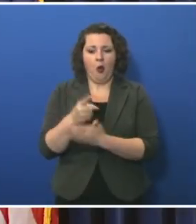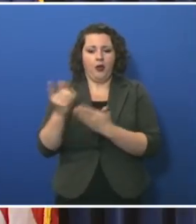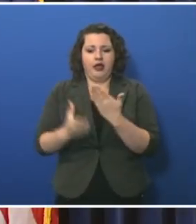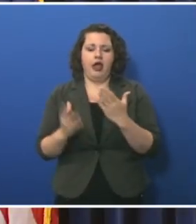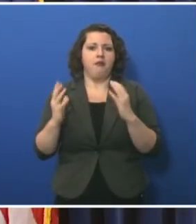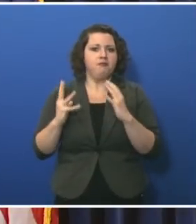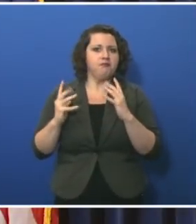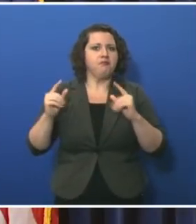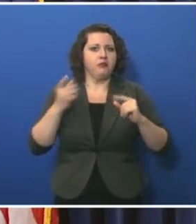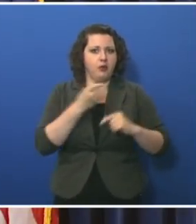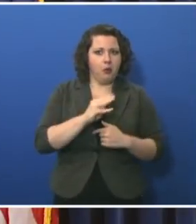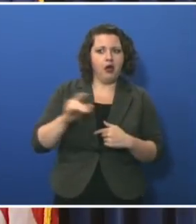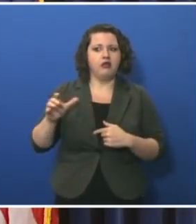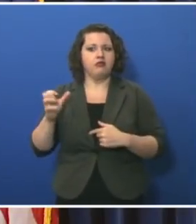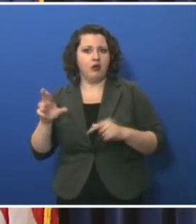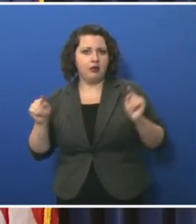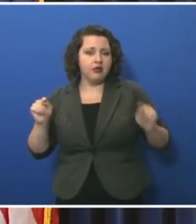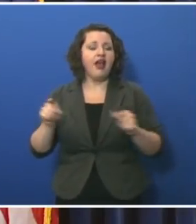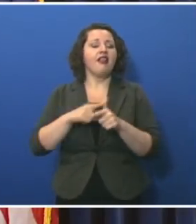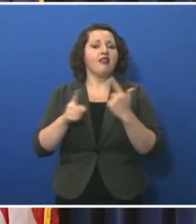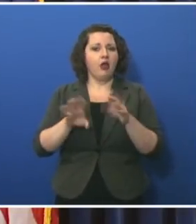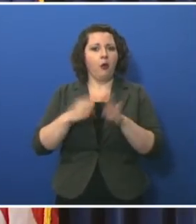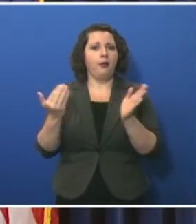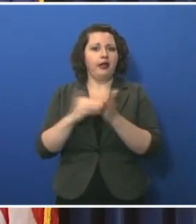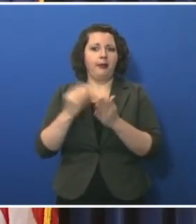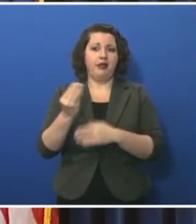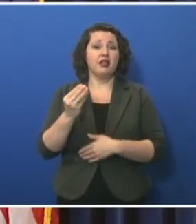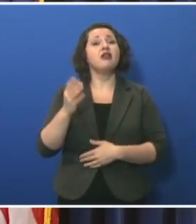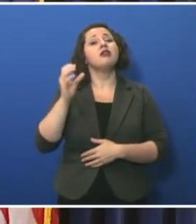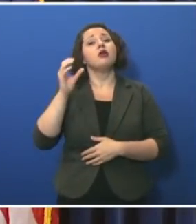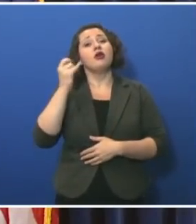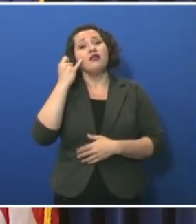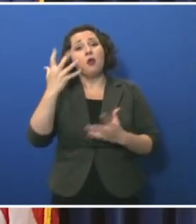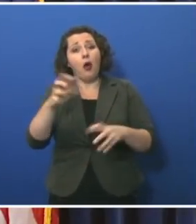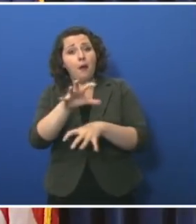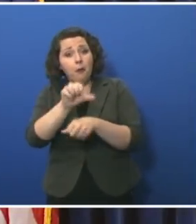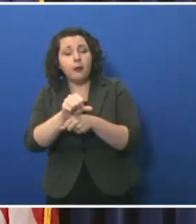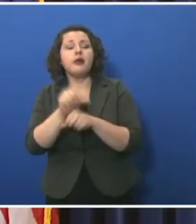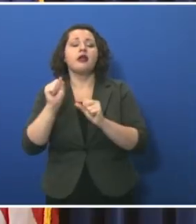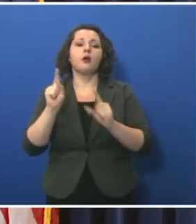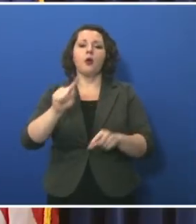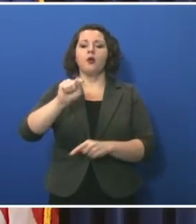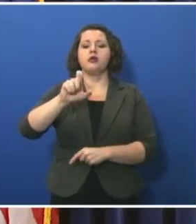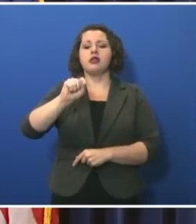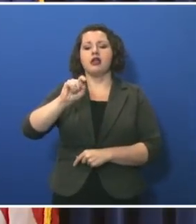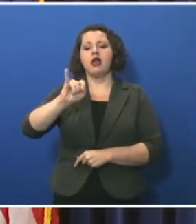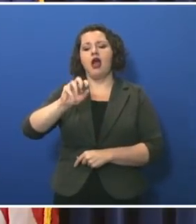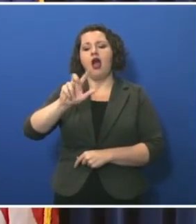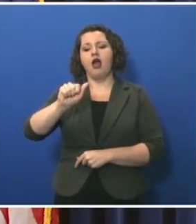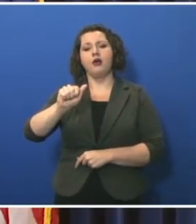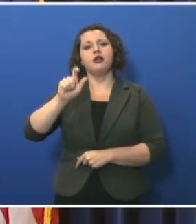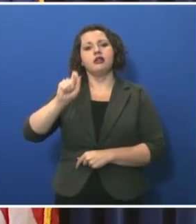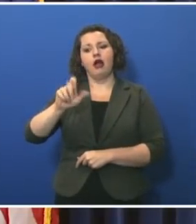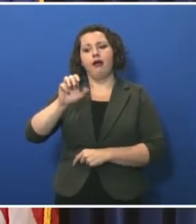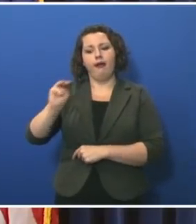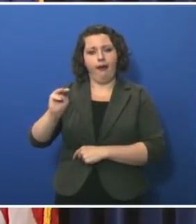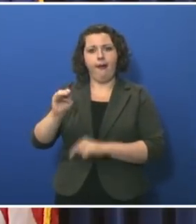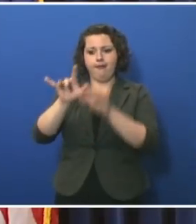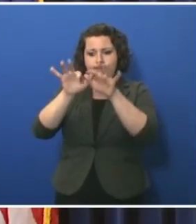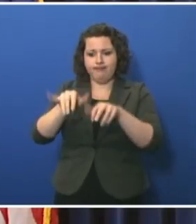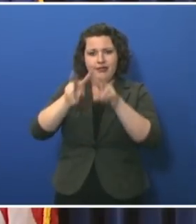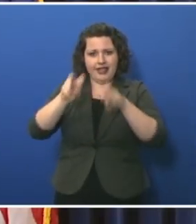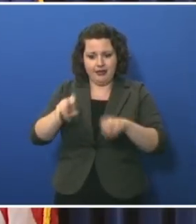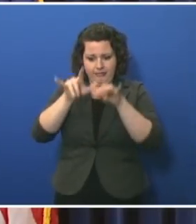assessment at testiowa.com and schedule an appointment if you want to be tested at one of the Test Iowa sites.